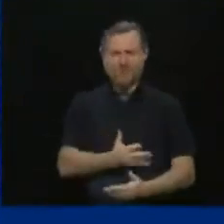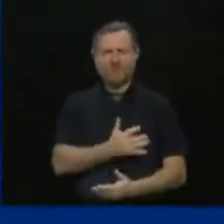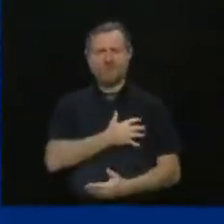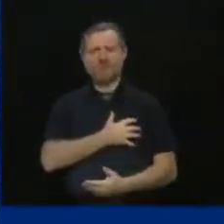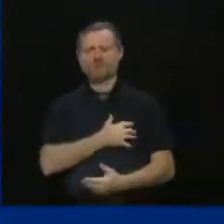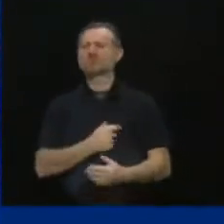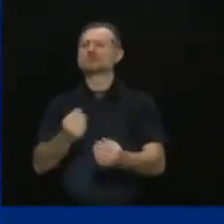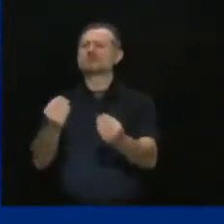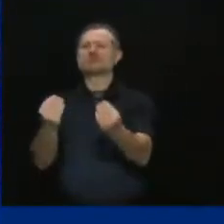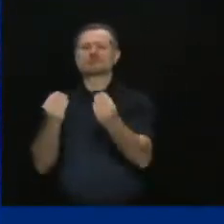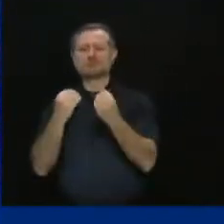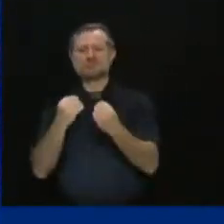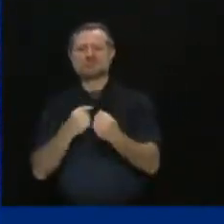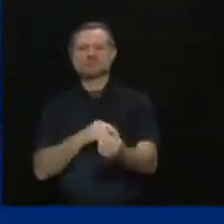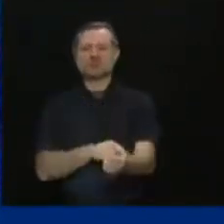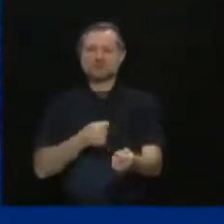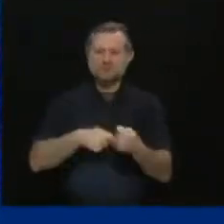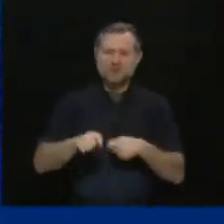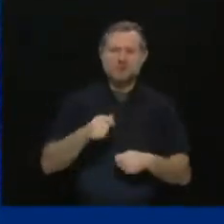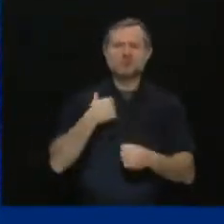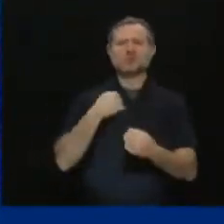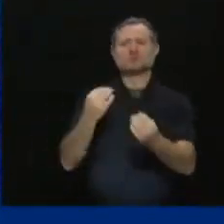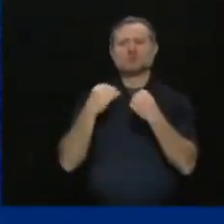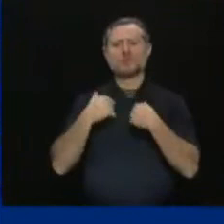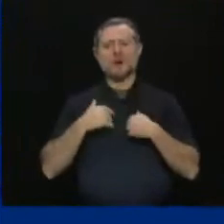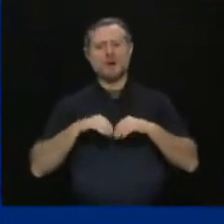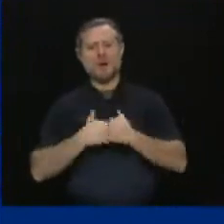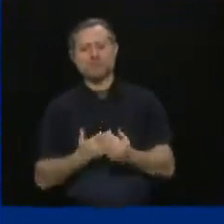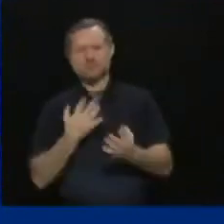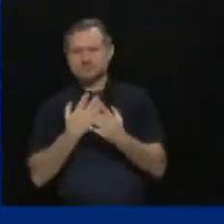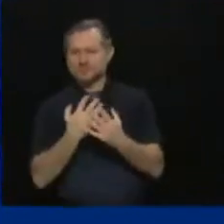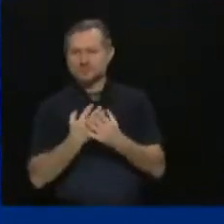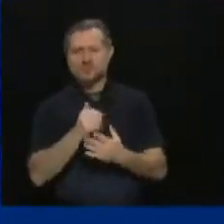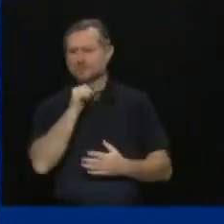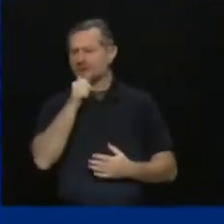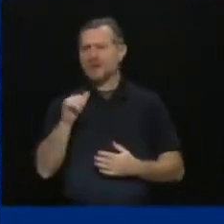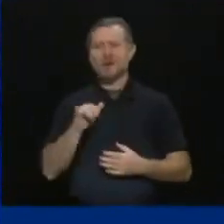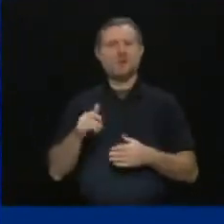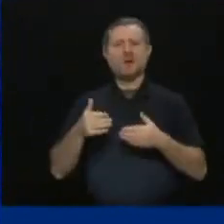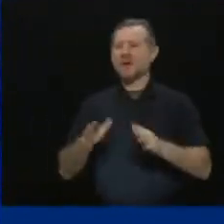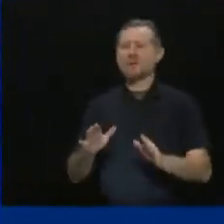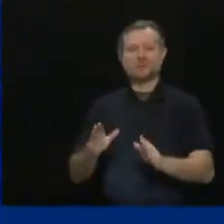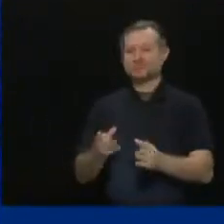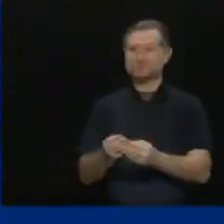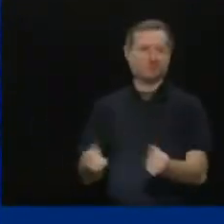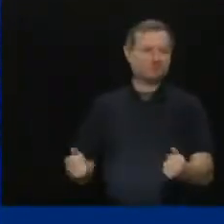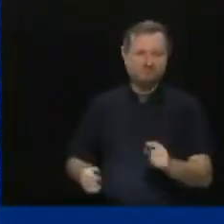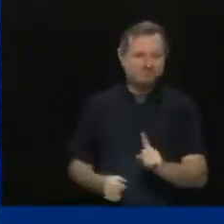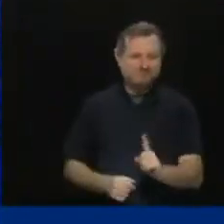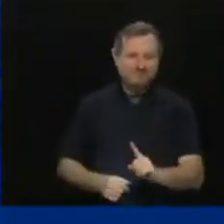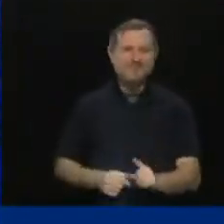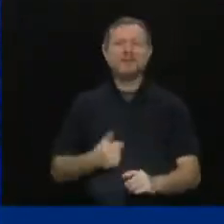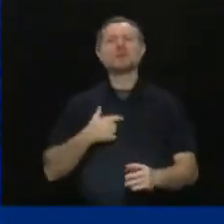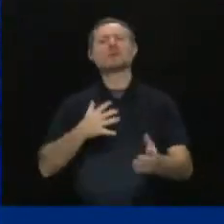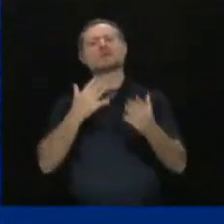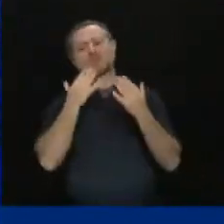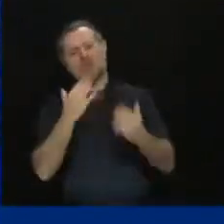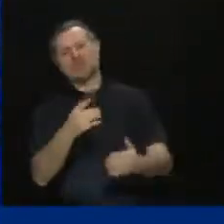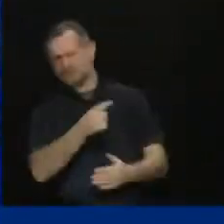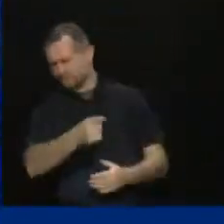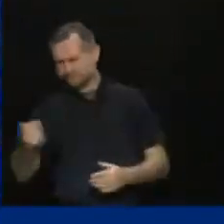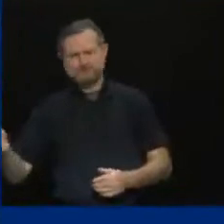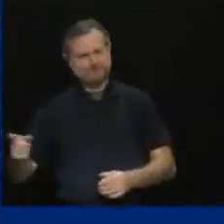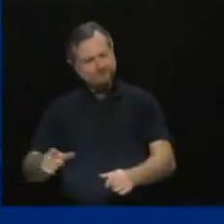You taught me why incarceration was not the way to deal with this health issue. Thank you for your consistent,